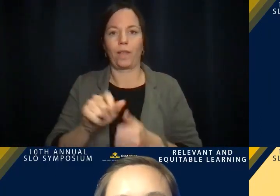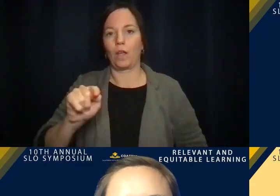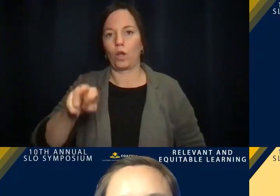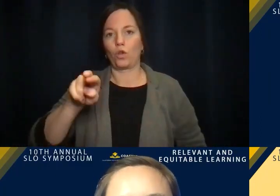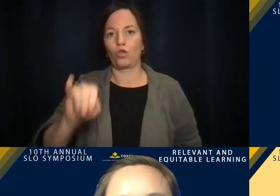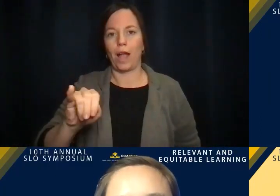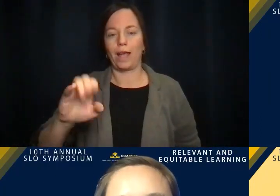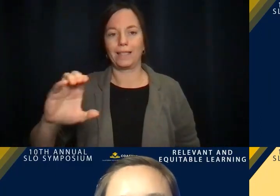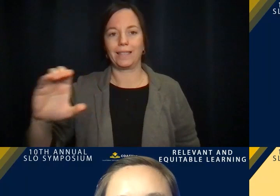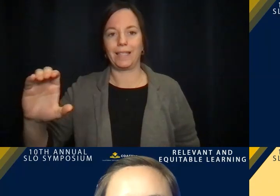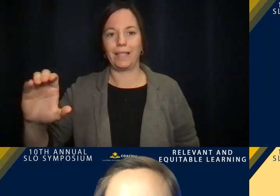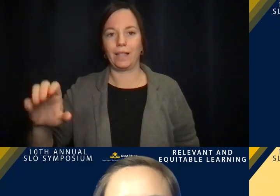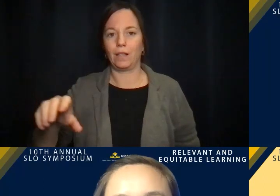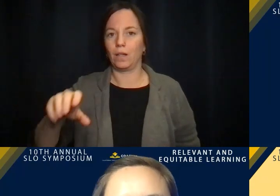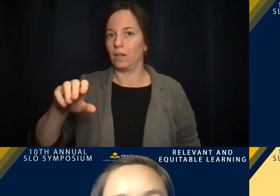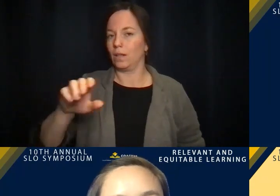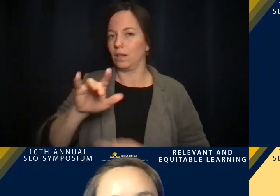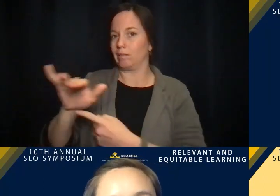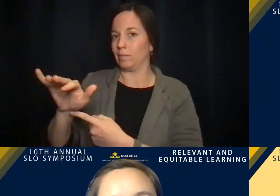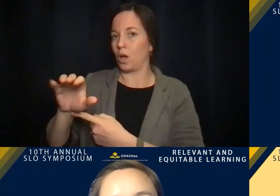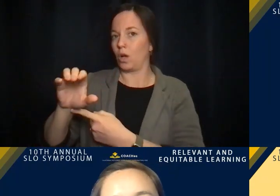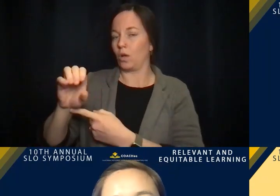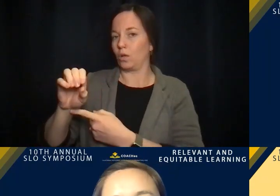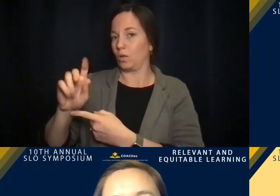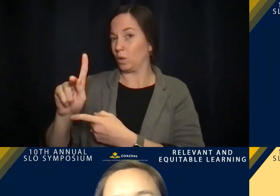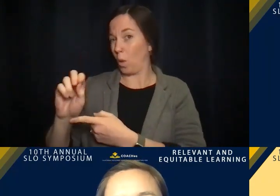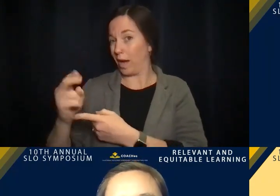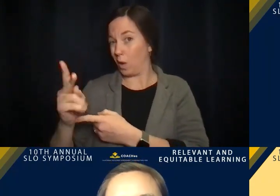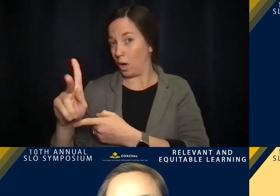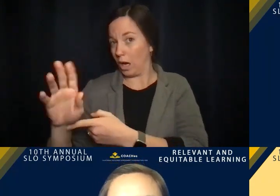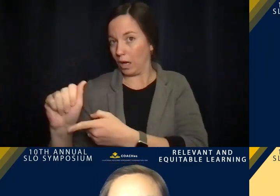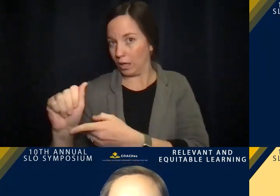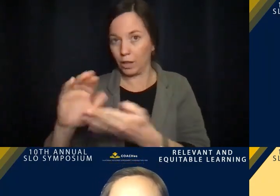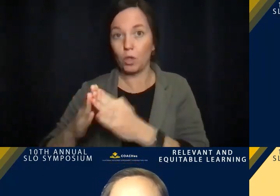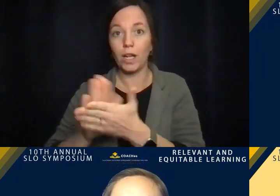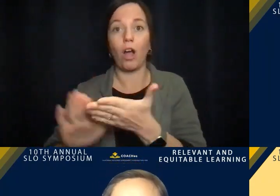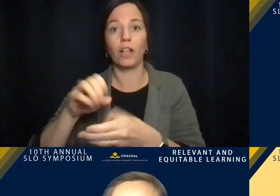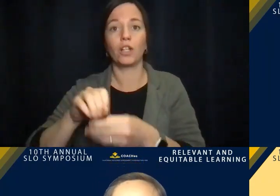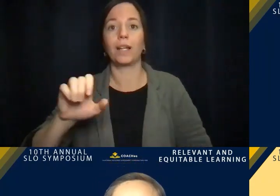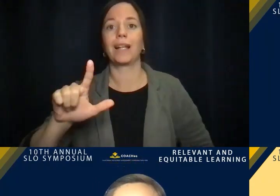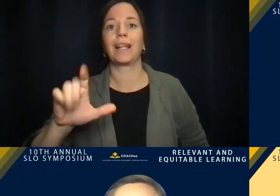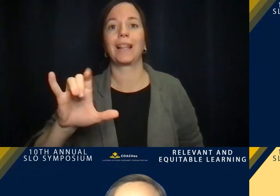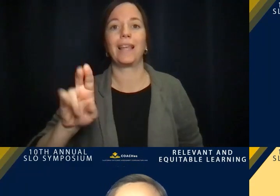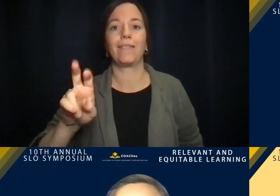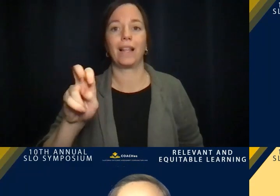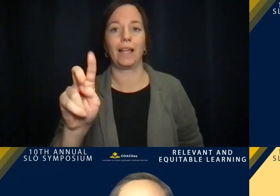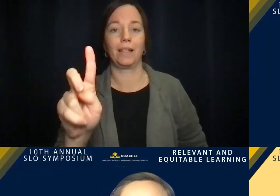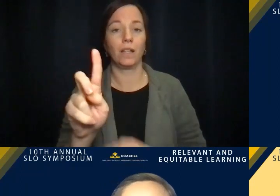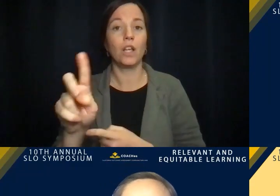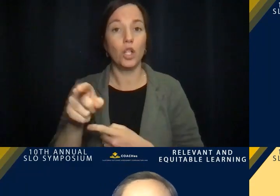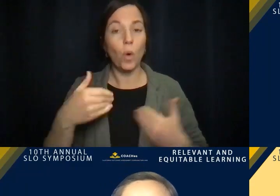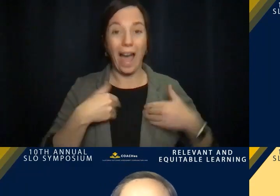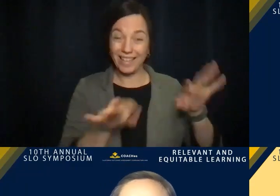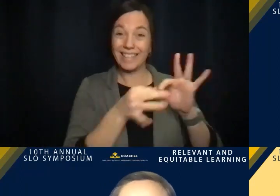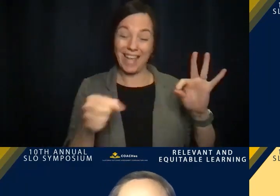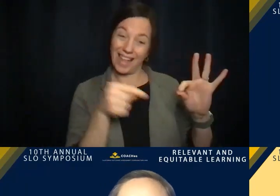which is Cuyahoga Community College in Cleveland. And he talks about steps beyond statements. So you have a statement, but what does that mean?